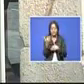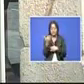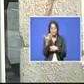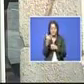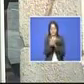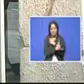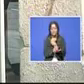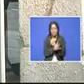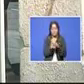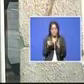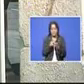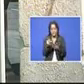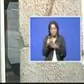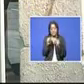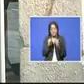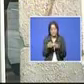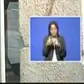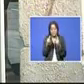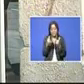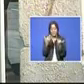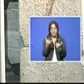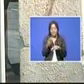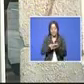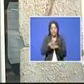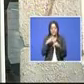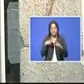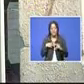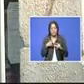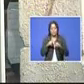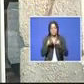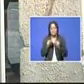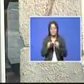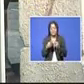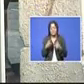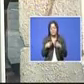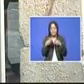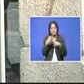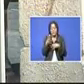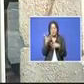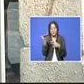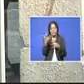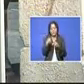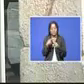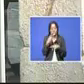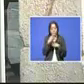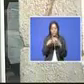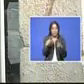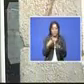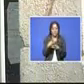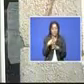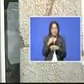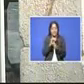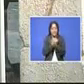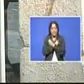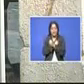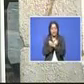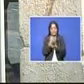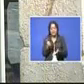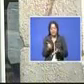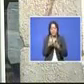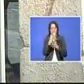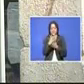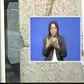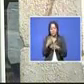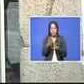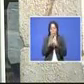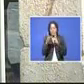playing, and currently on vacation, but I'm still giving away things to the world. And I love helping